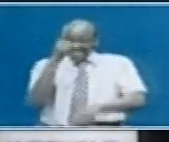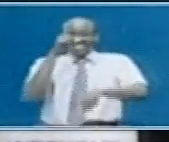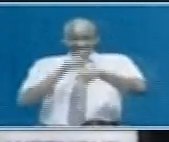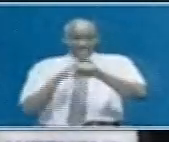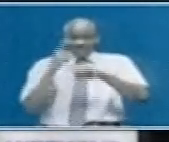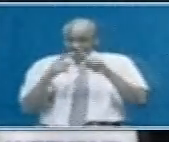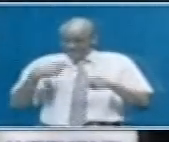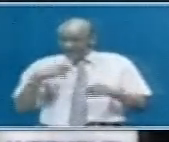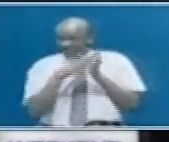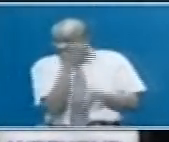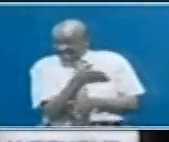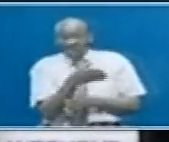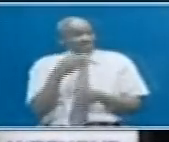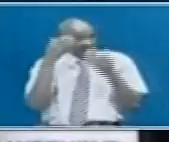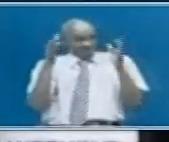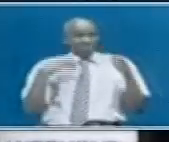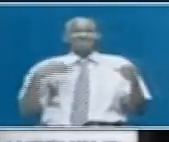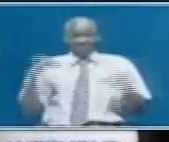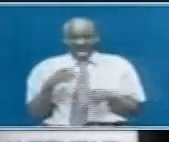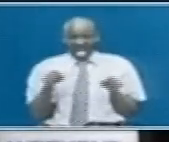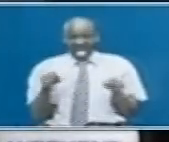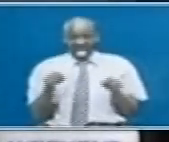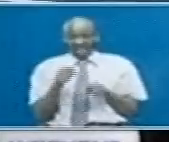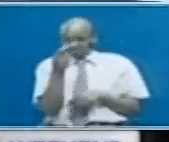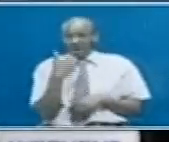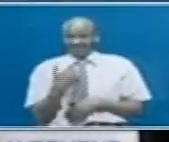for me, and I cannot lie to you that I'm not nervous.